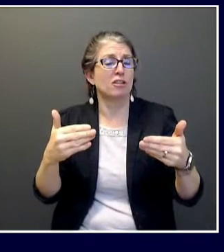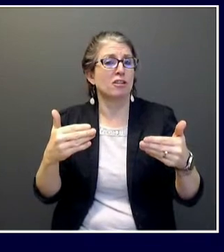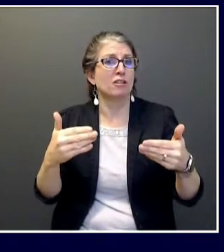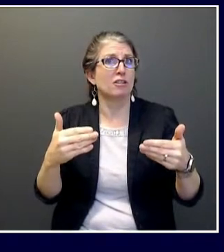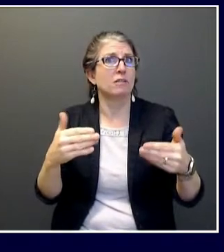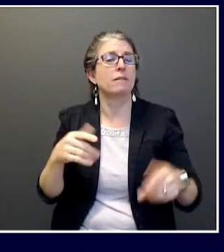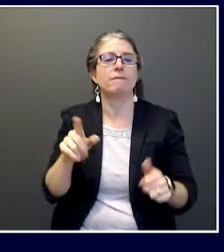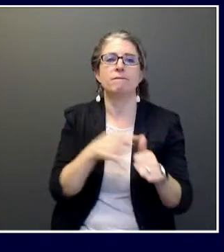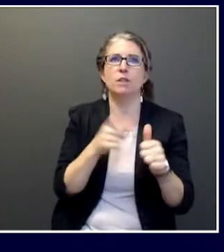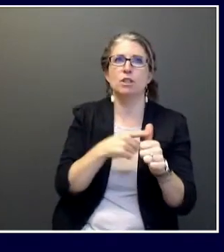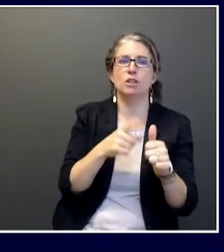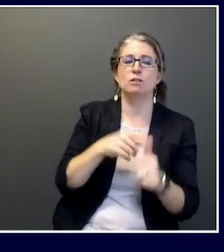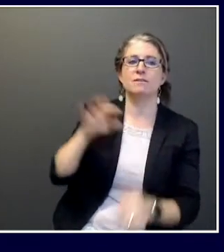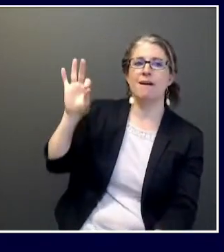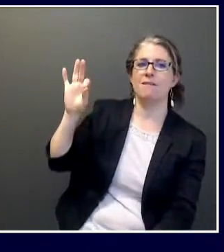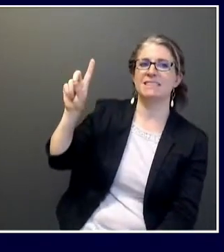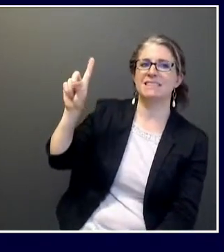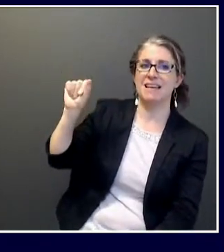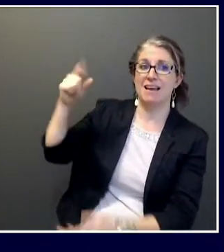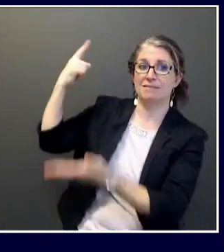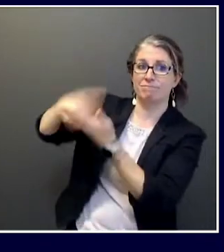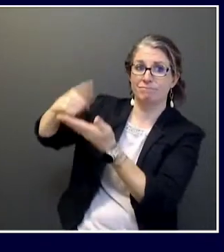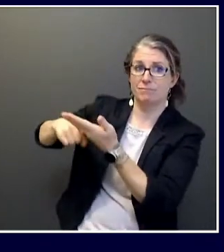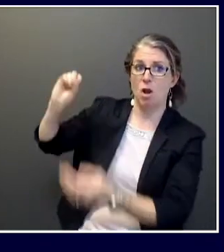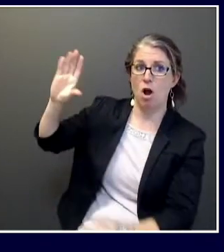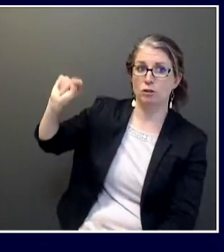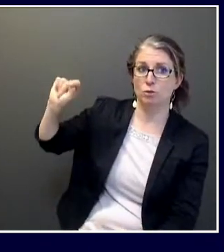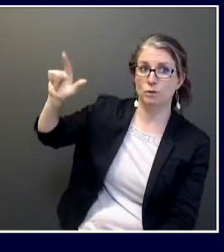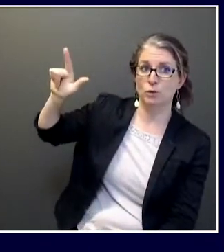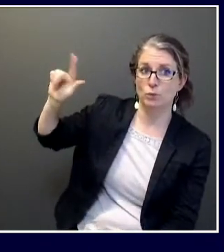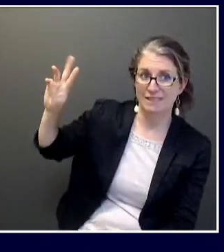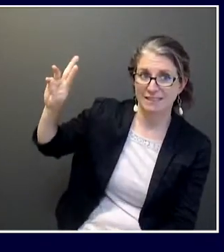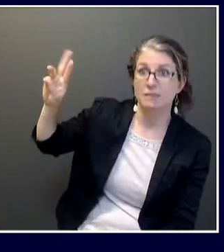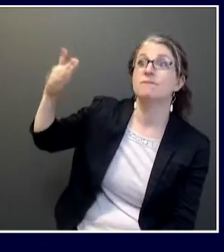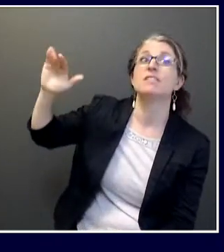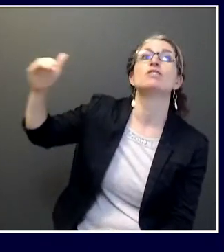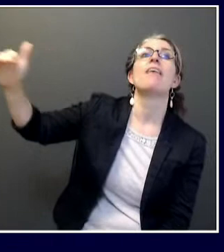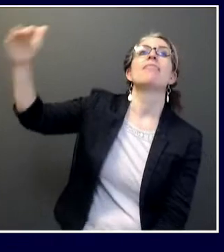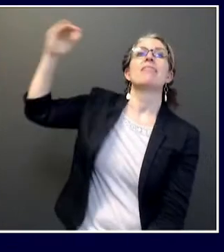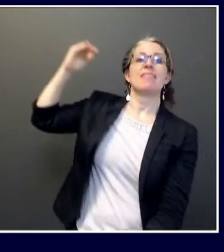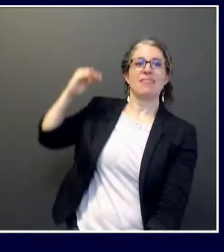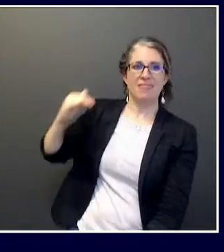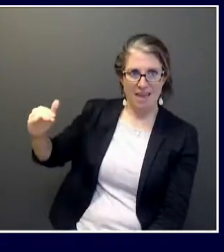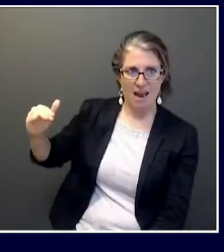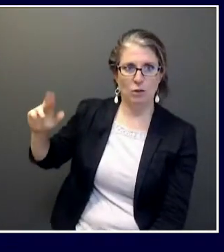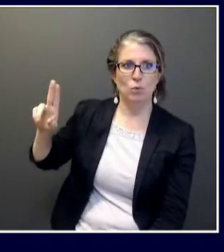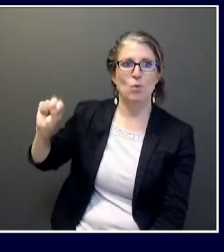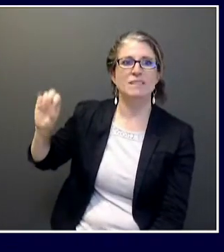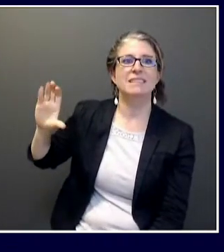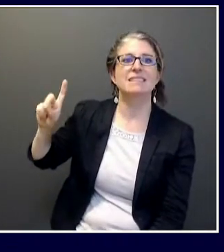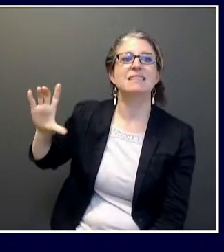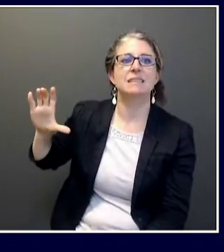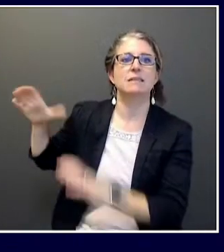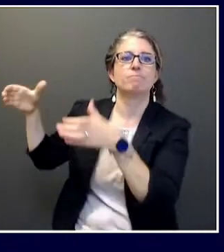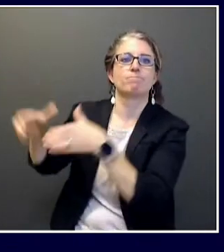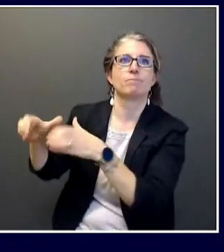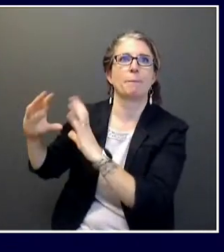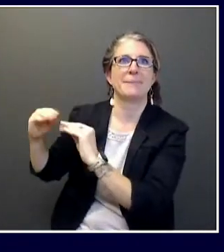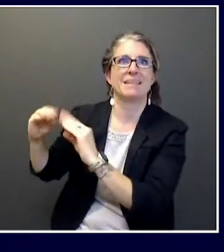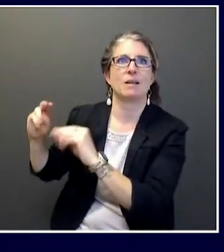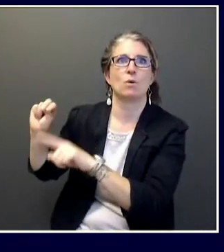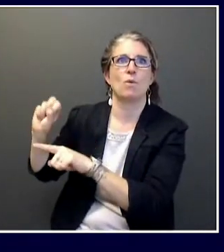Maine has already been working to roll out vaccines for children aged 5 to 11 if or when they